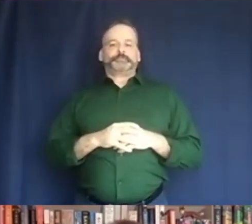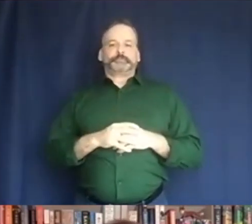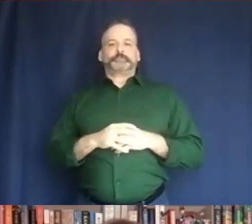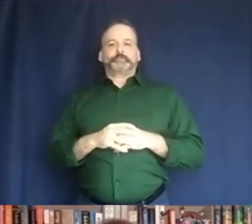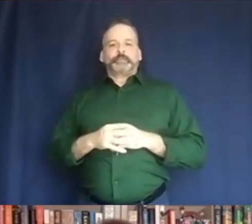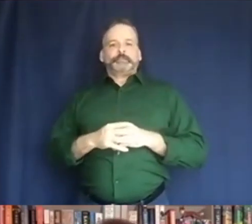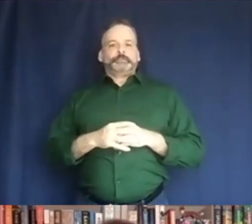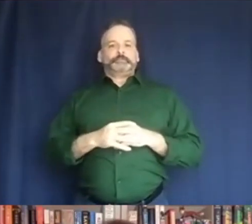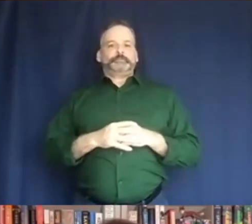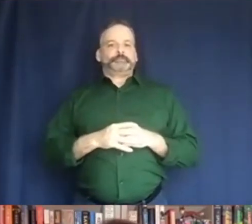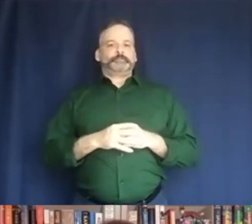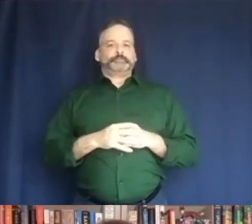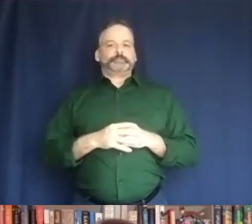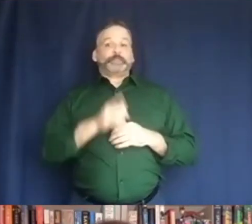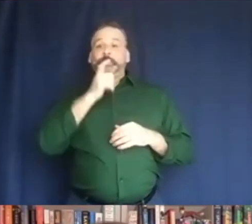Cool. Nikita?